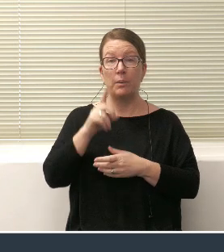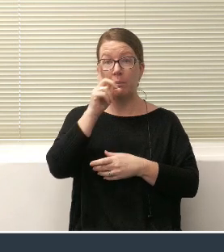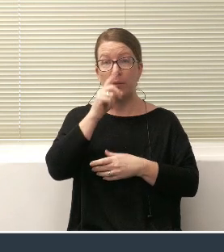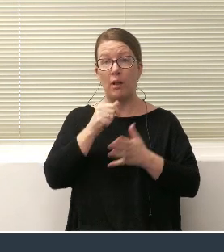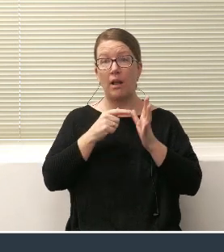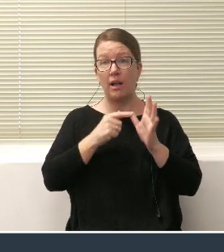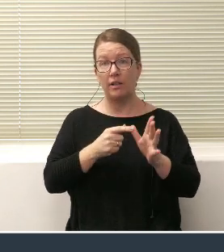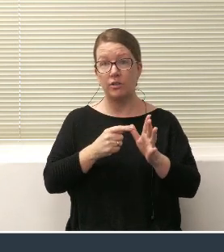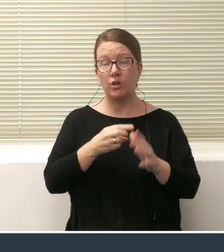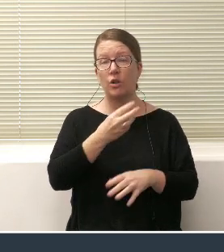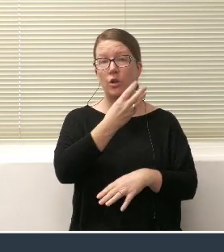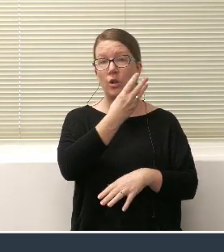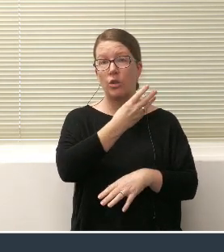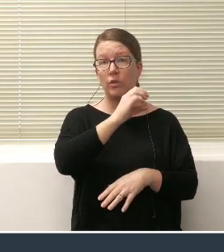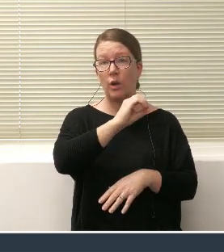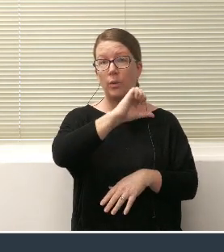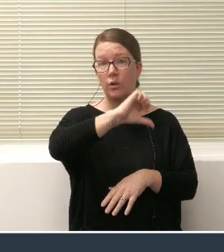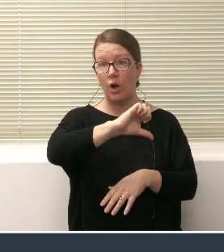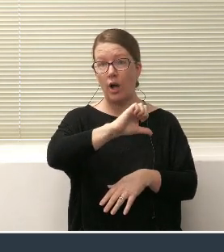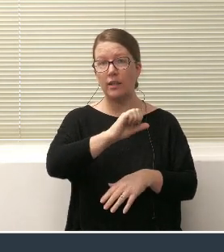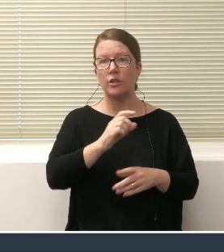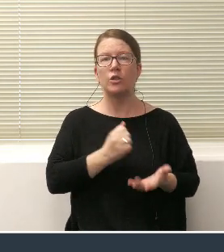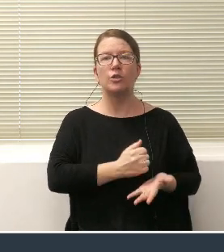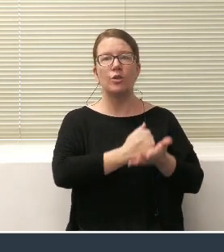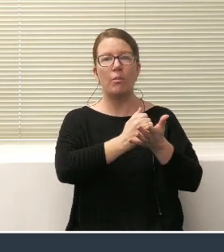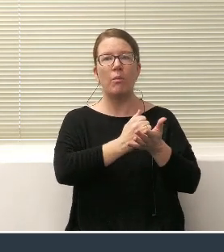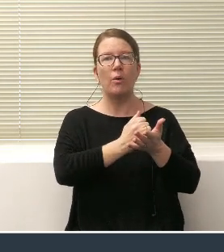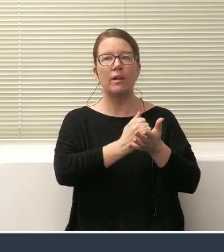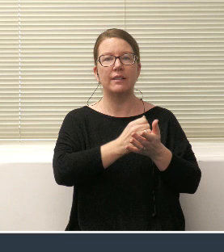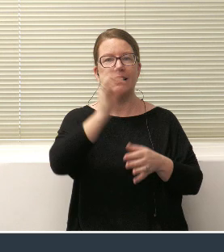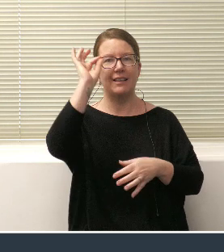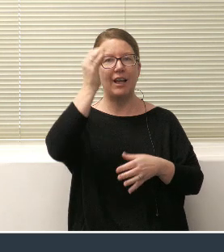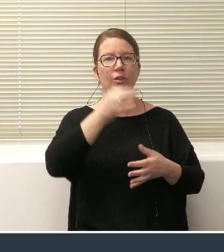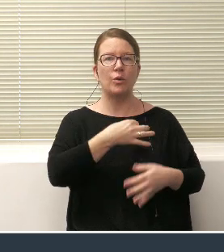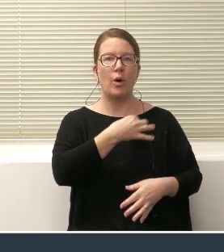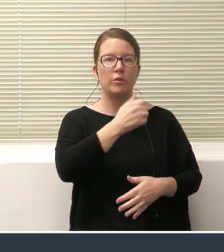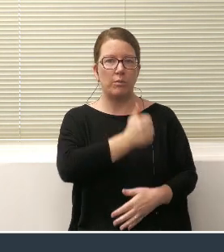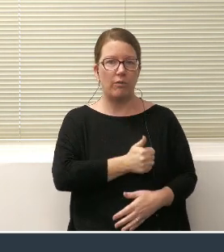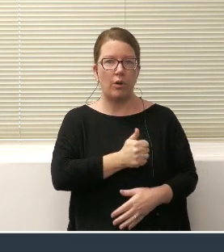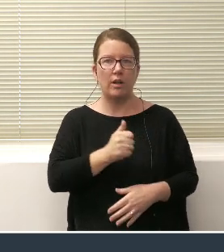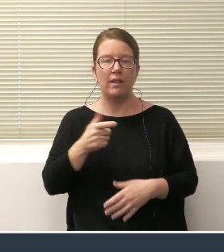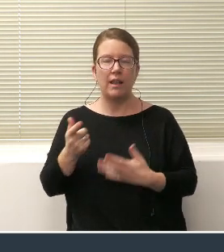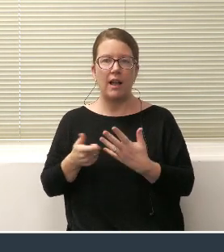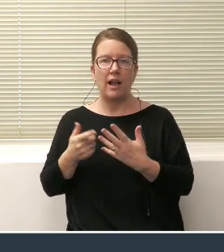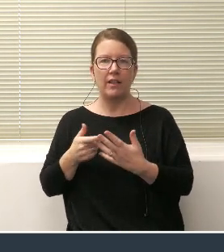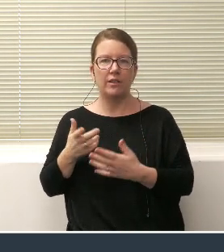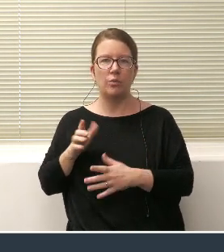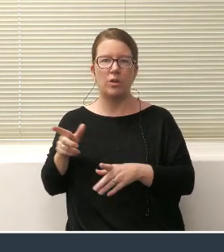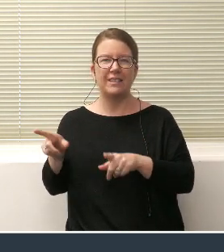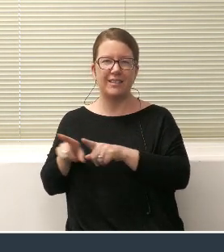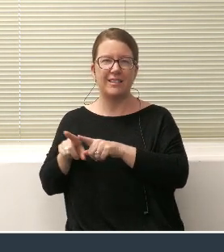answered the question, 309 supported Council's preferred option and 225 supported the sell and lease back